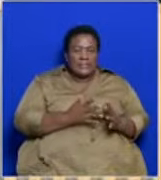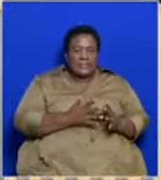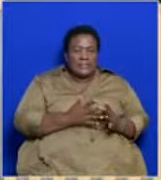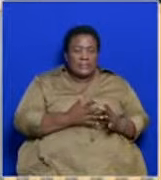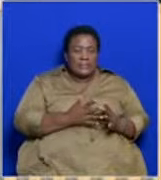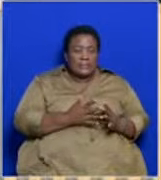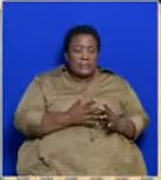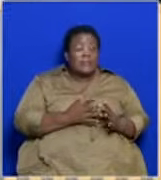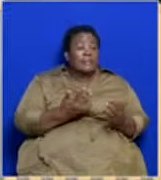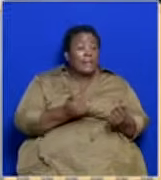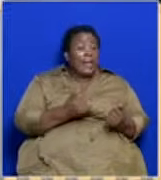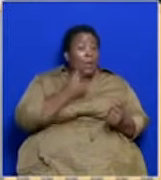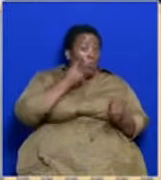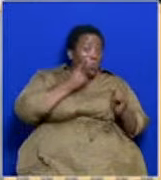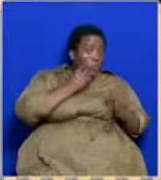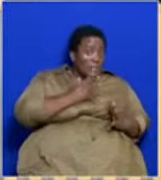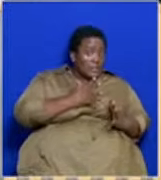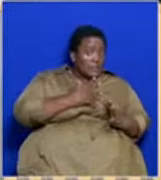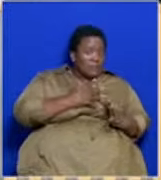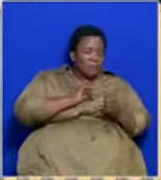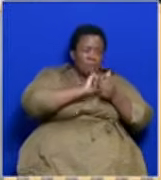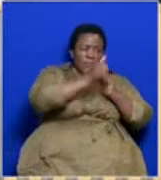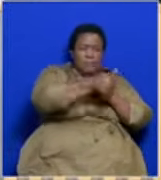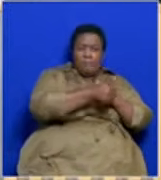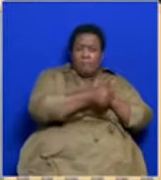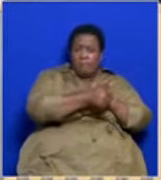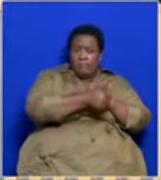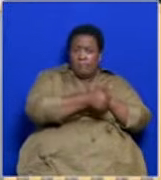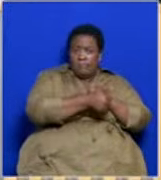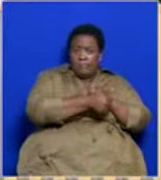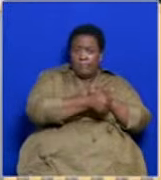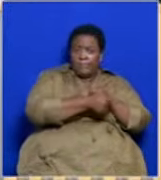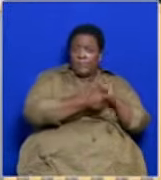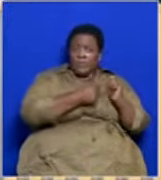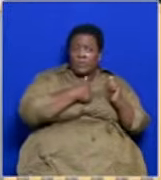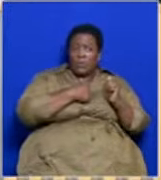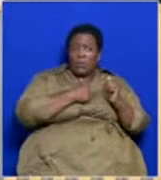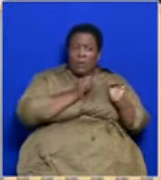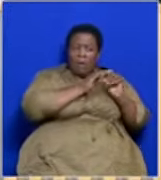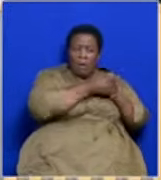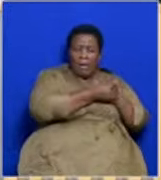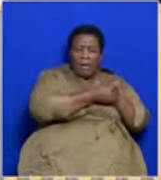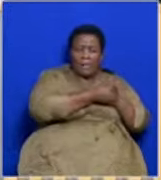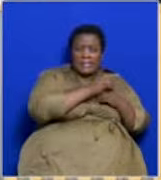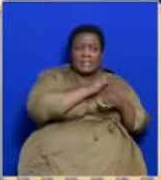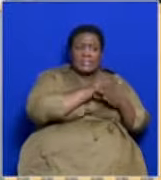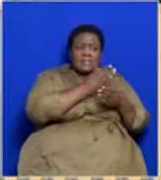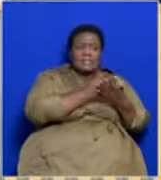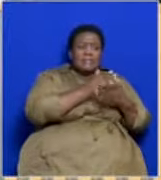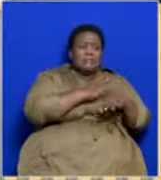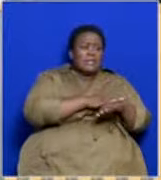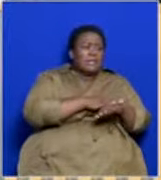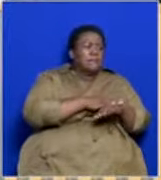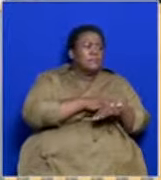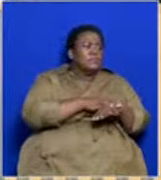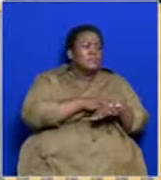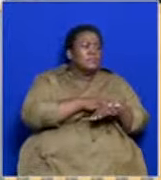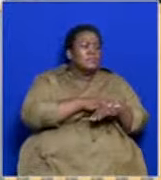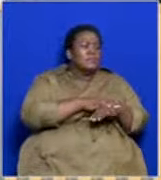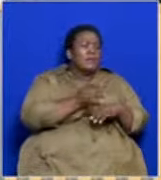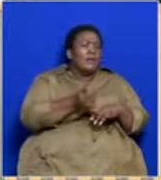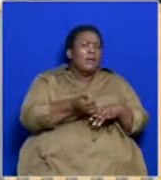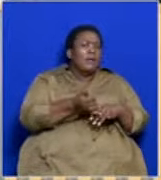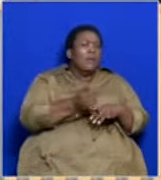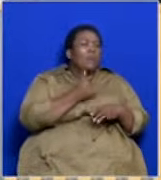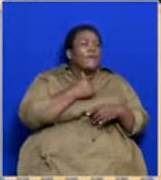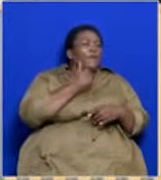away from us. At some stage he was picking his phone until he did not pick his phone.